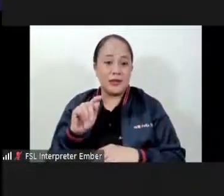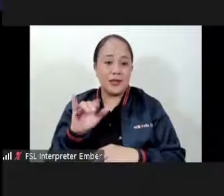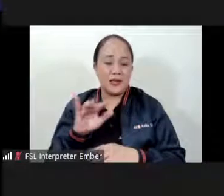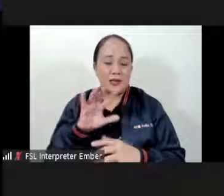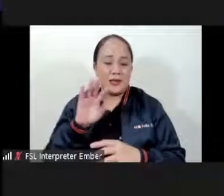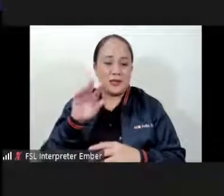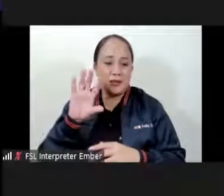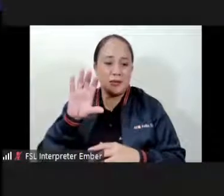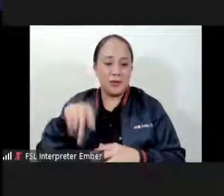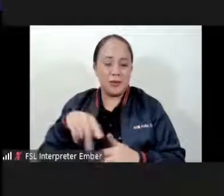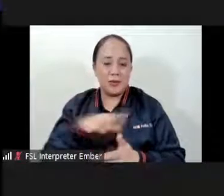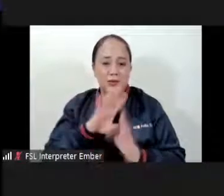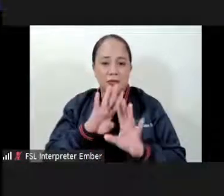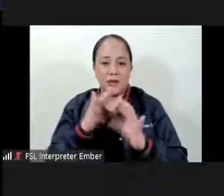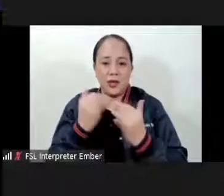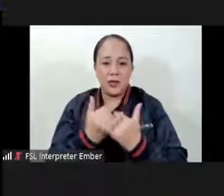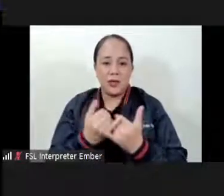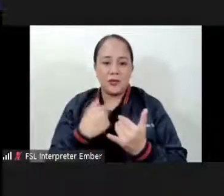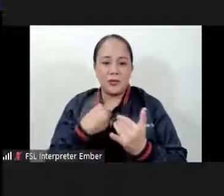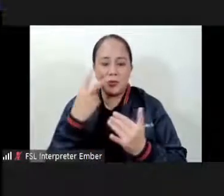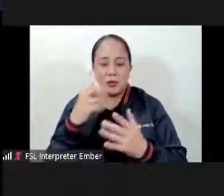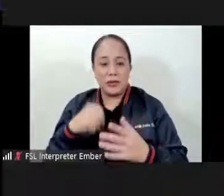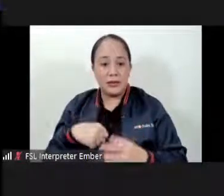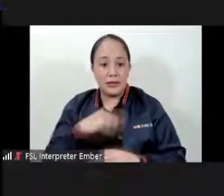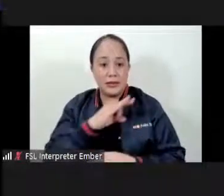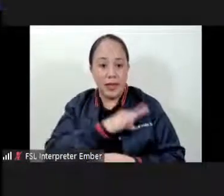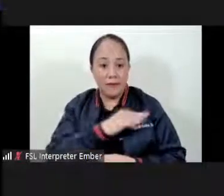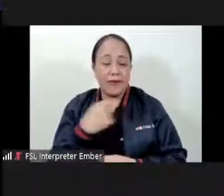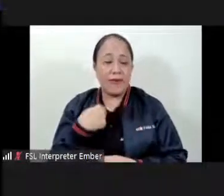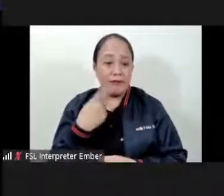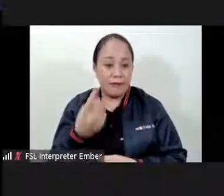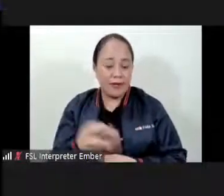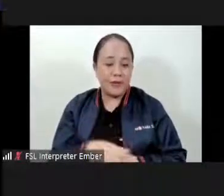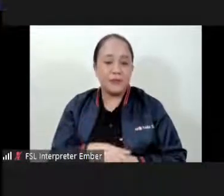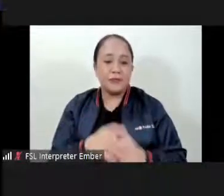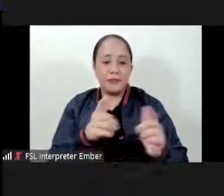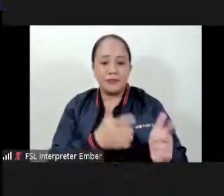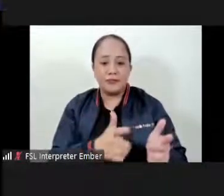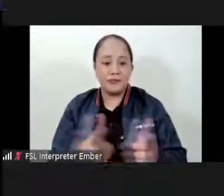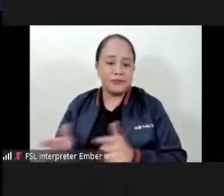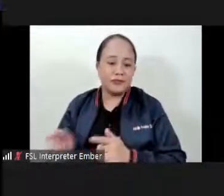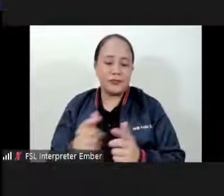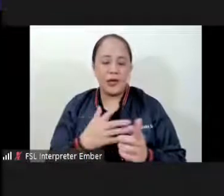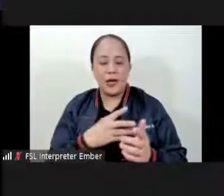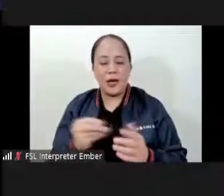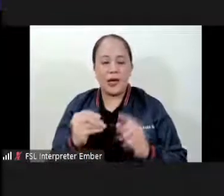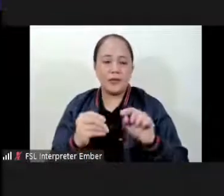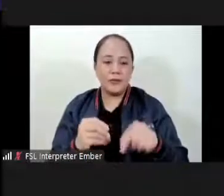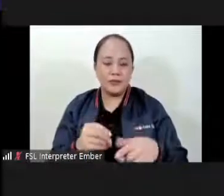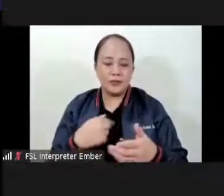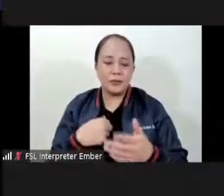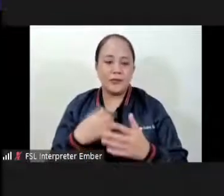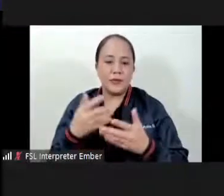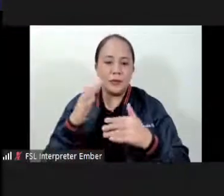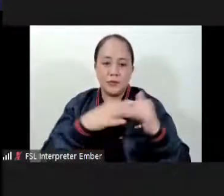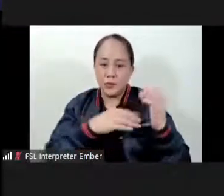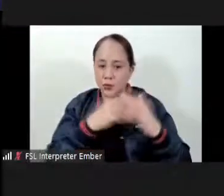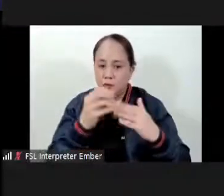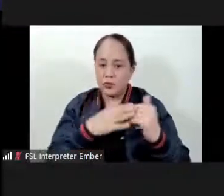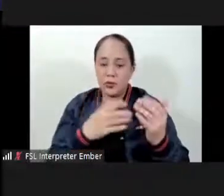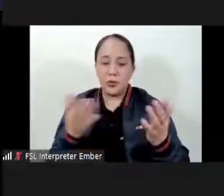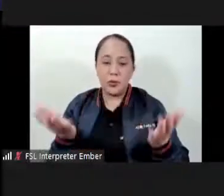sa barangays showing the manpower or the staff, the logistics, and the facilities or the areas for the tele-CPU